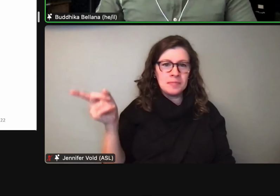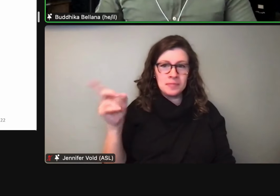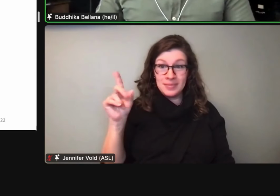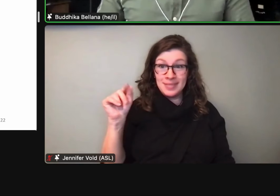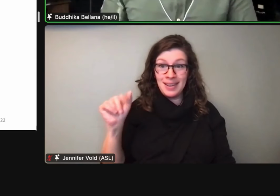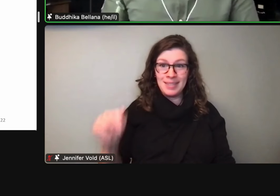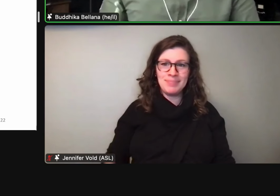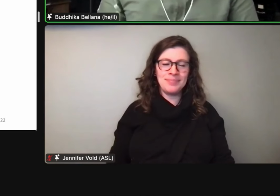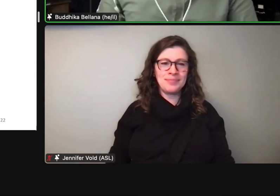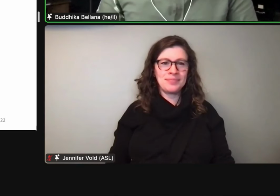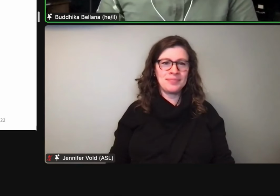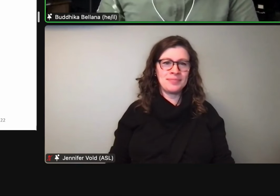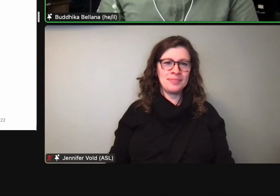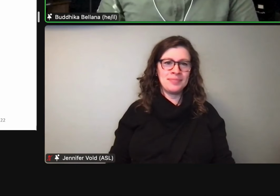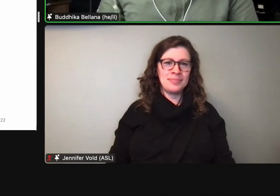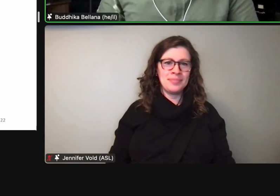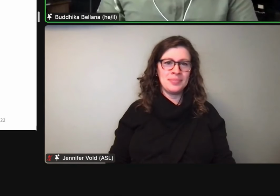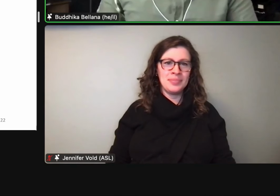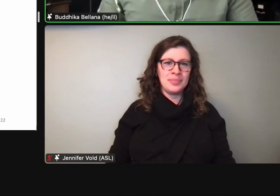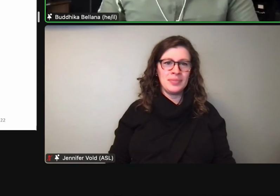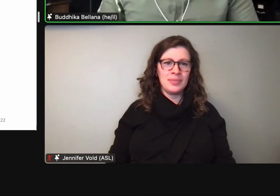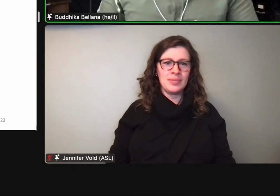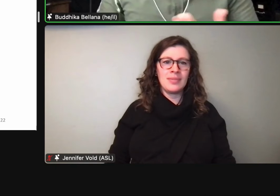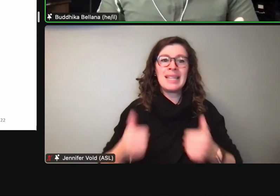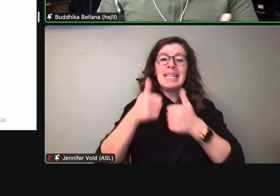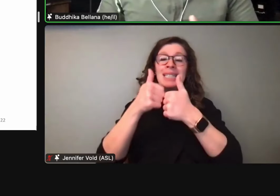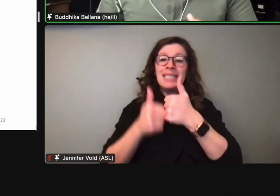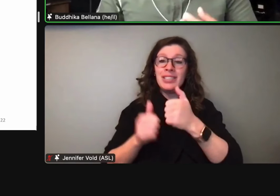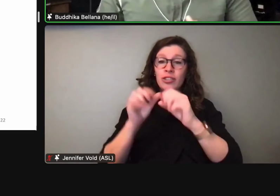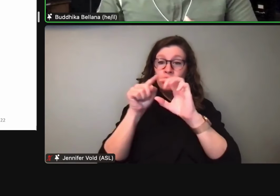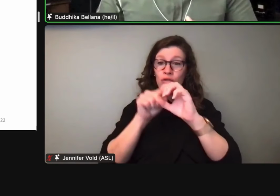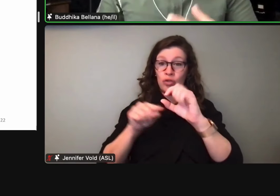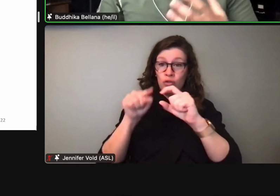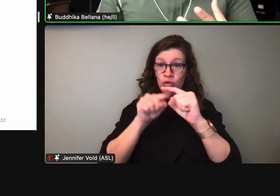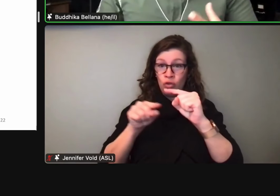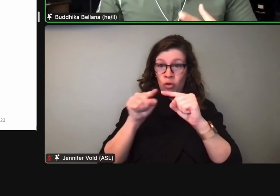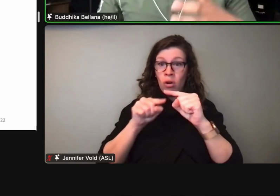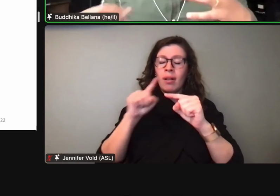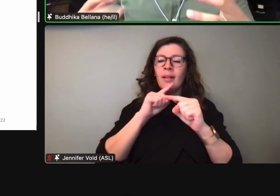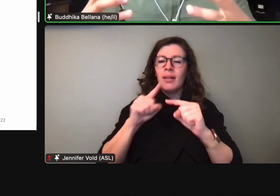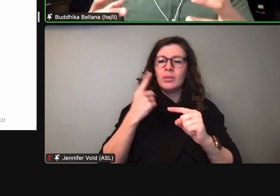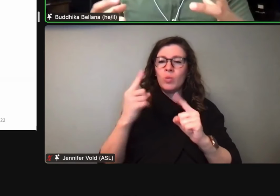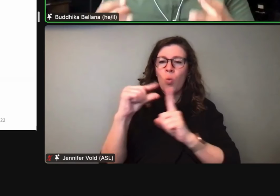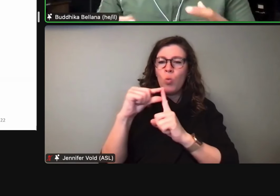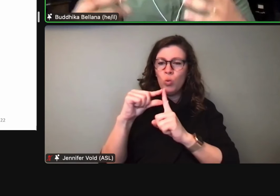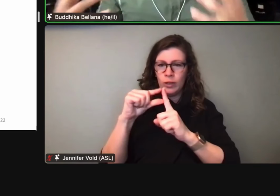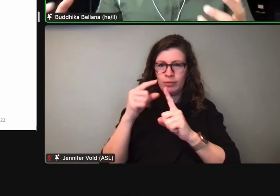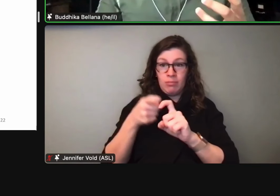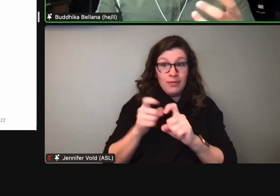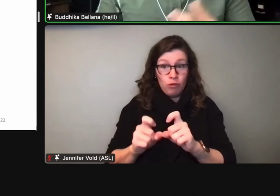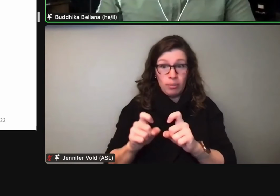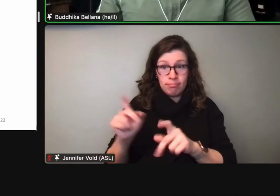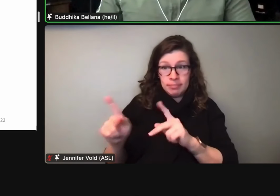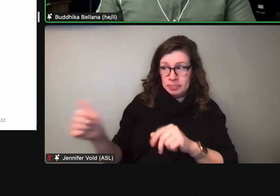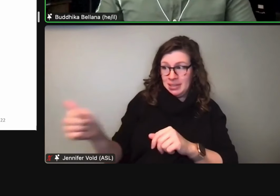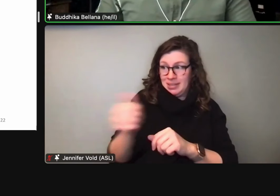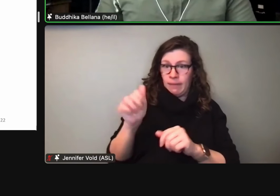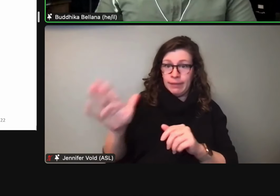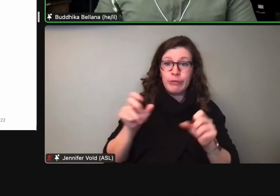itself, and each point here represents a word that occurred from our actual participants' free